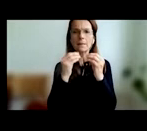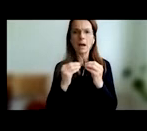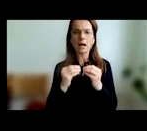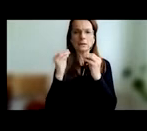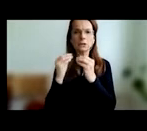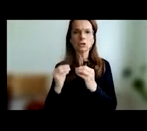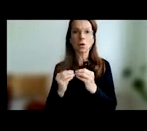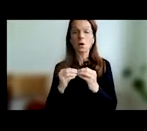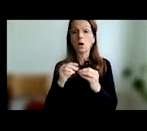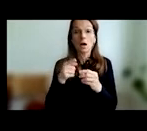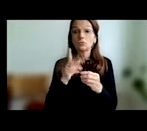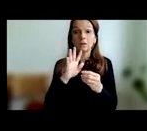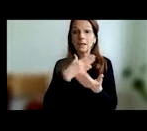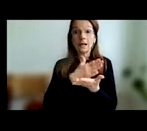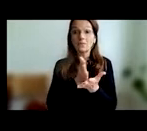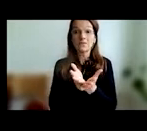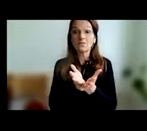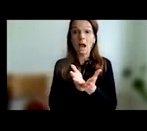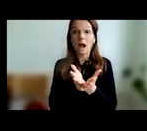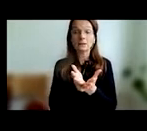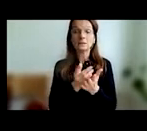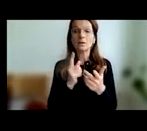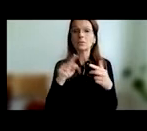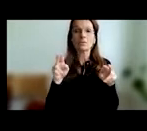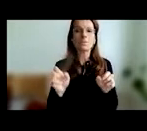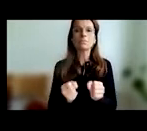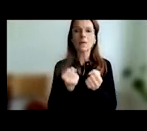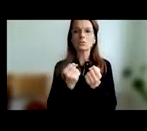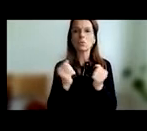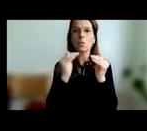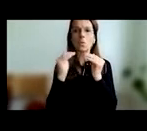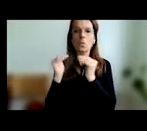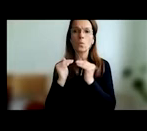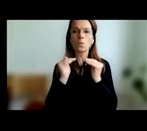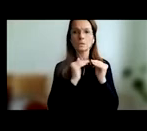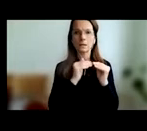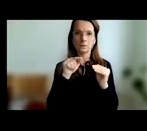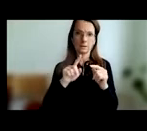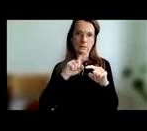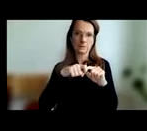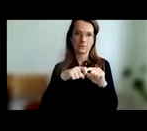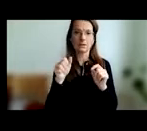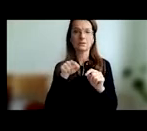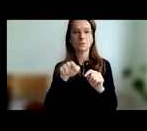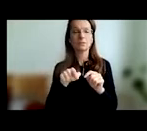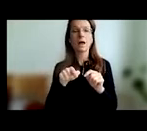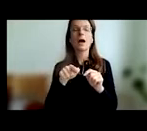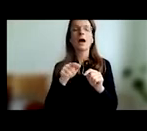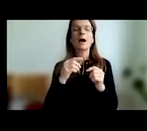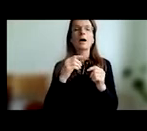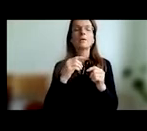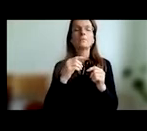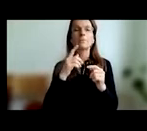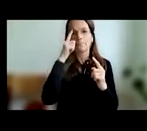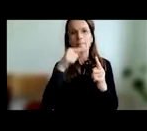can be classificati a tu obtained, di e but it scorre is not simo slaviti systematic che stari and in classified, satta stanamente and bom raslo to giu a